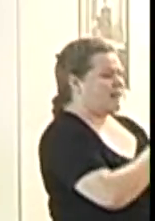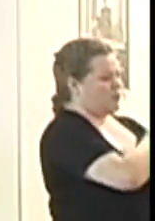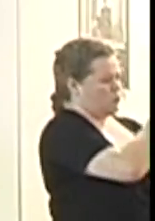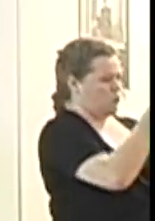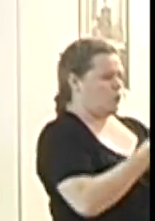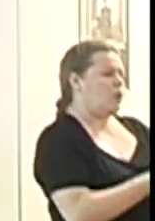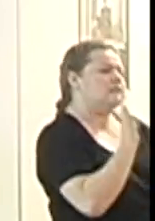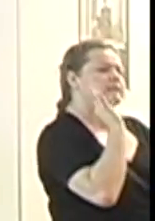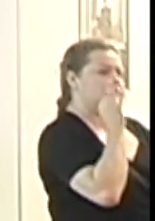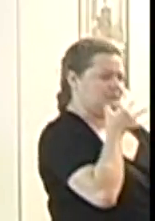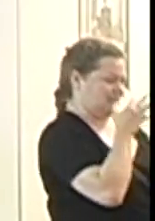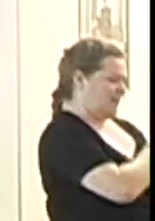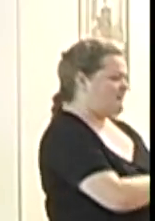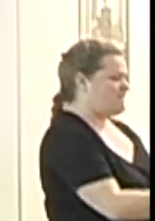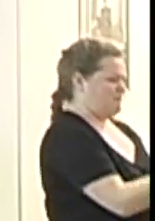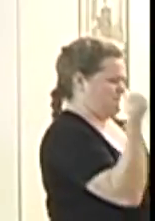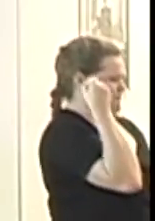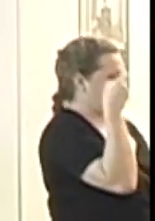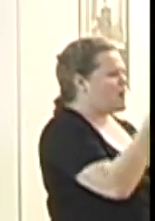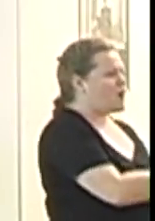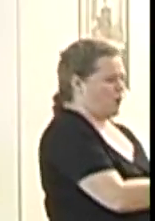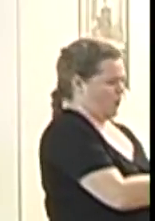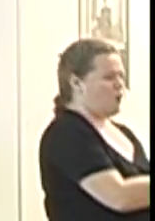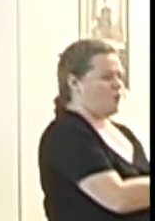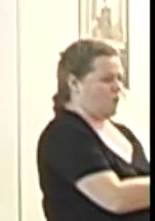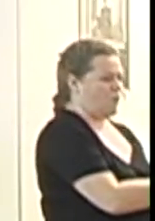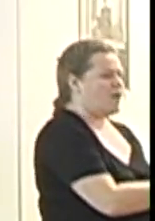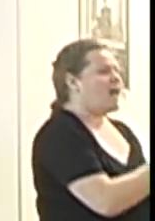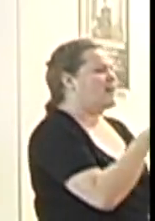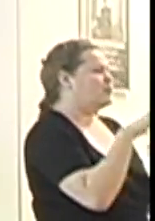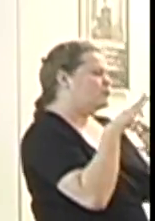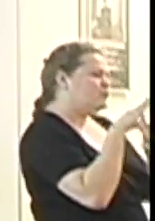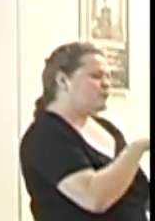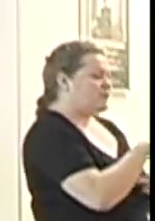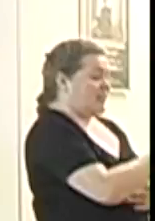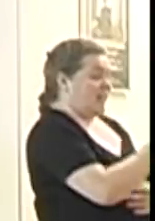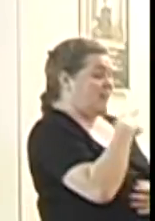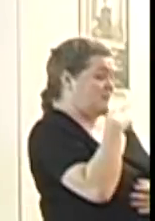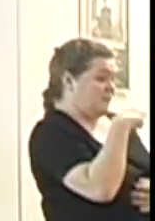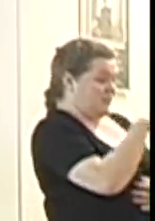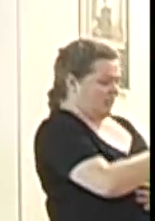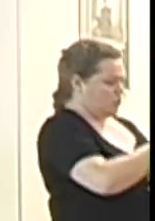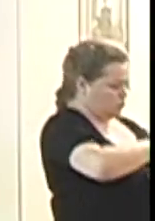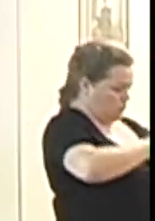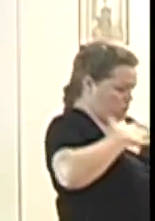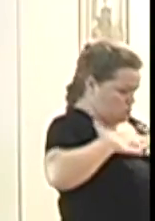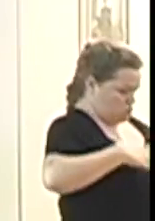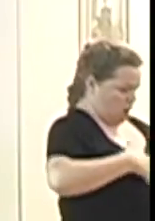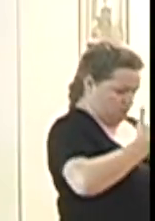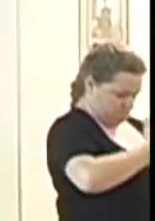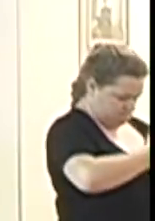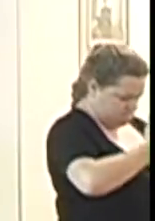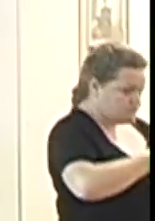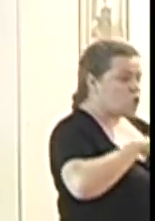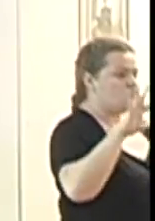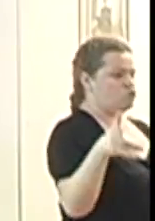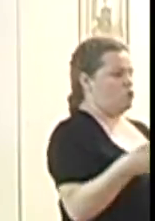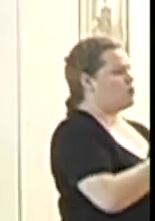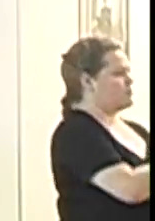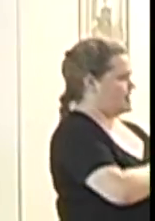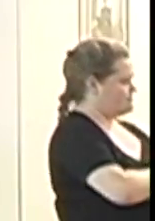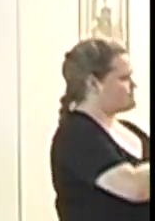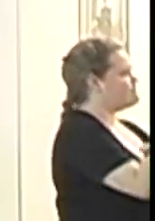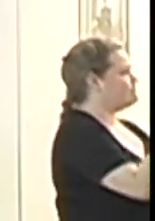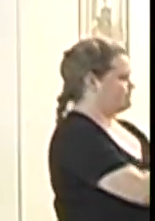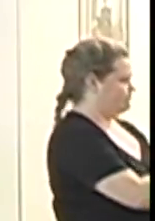development, 3 trends derived from the early literature on motor development in children, and apply them to